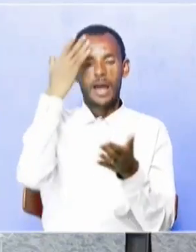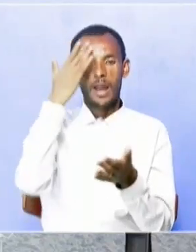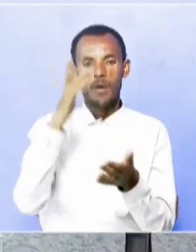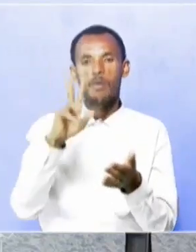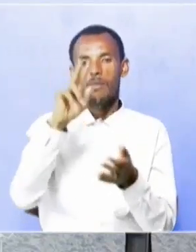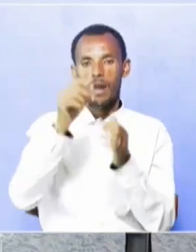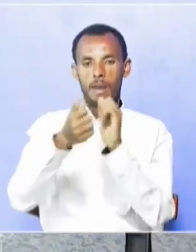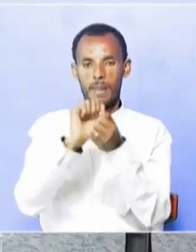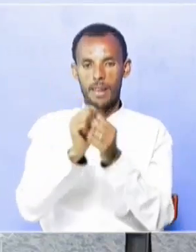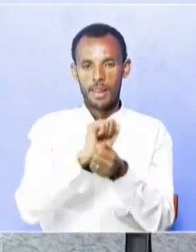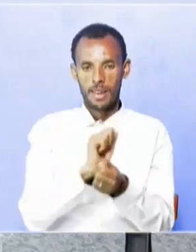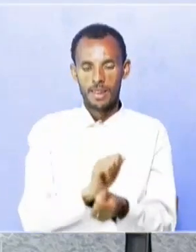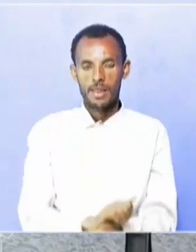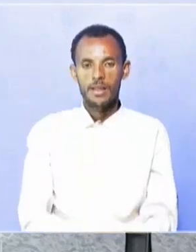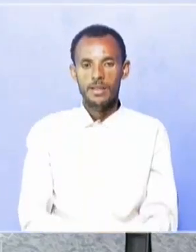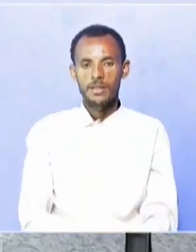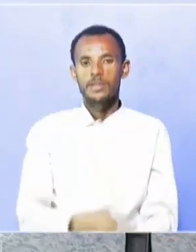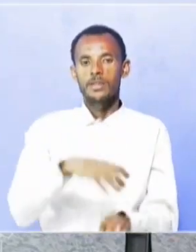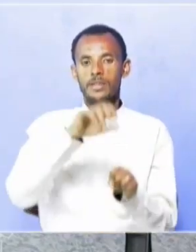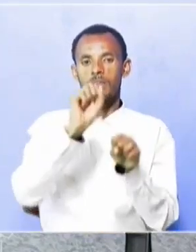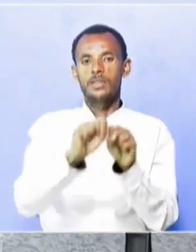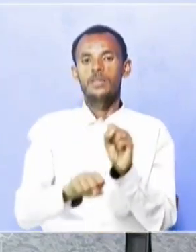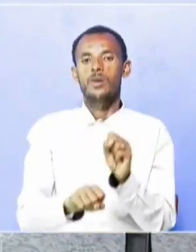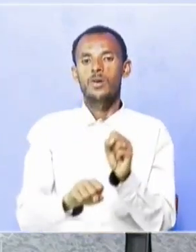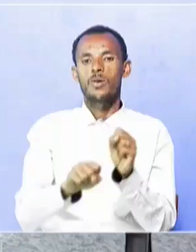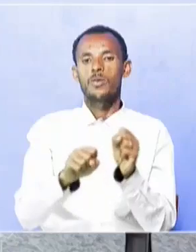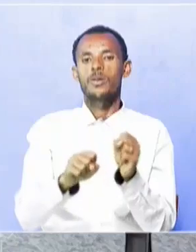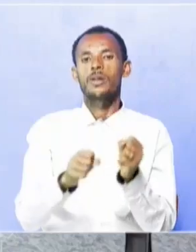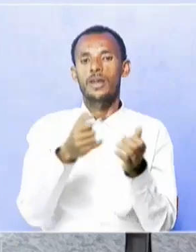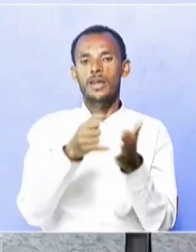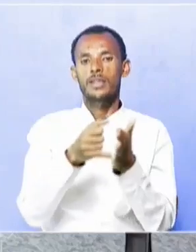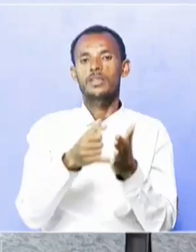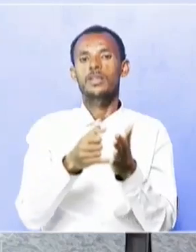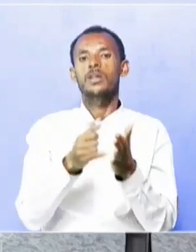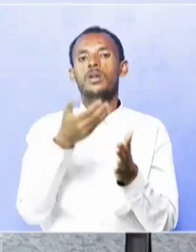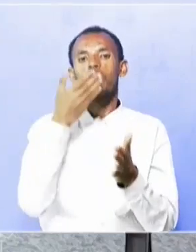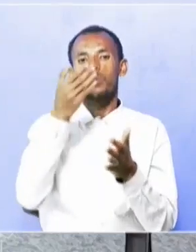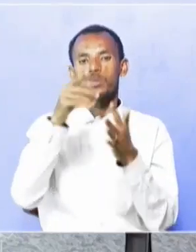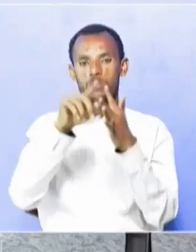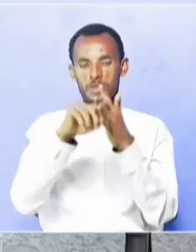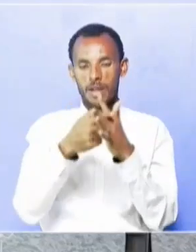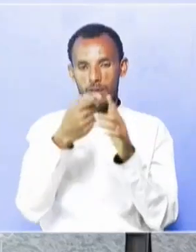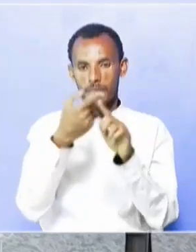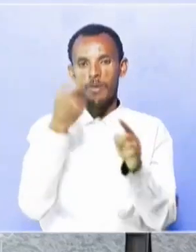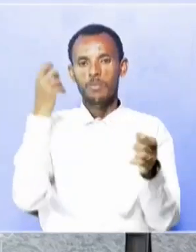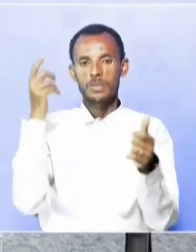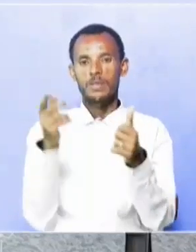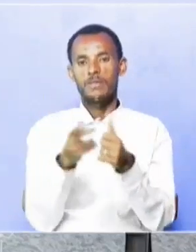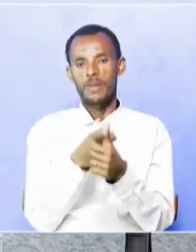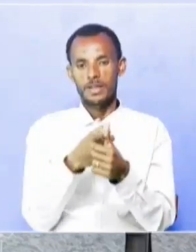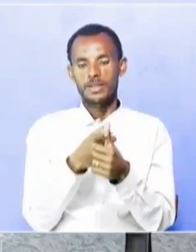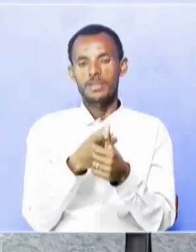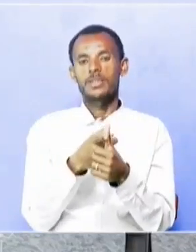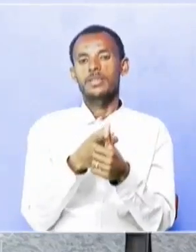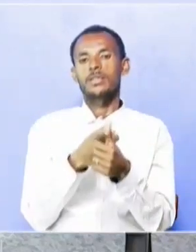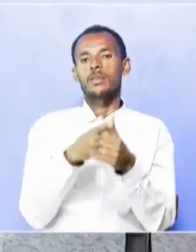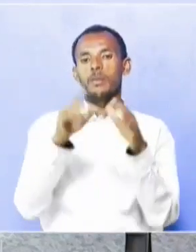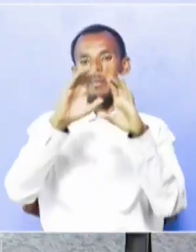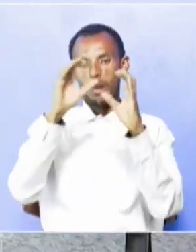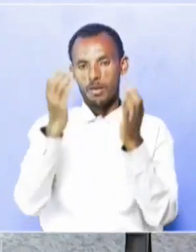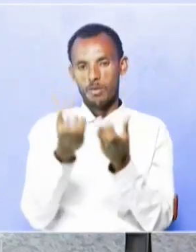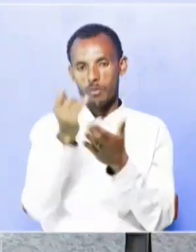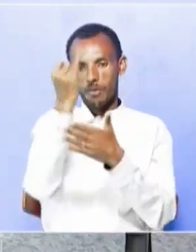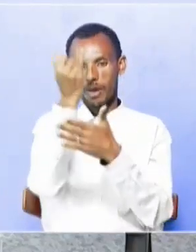unknown variables, right? So it's good to start from this part of the